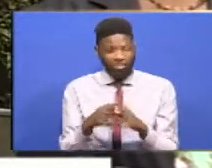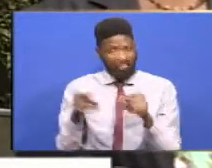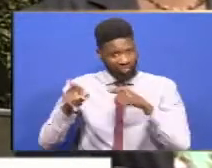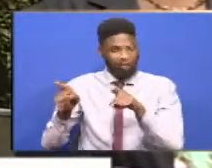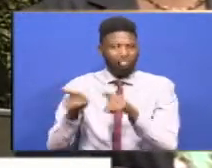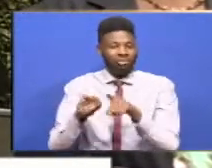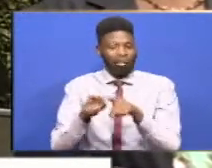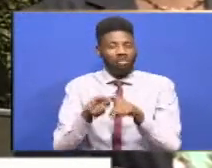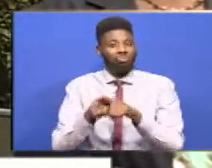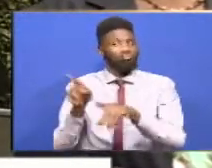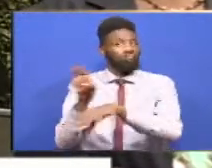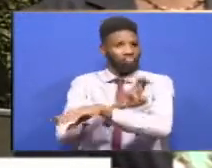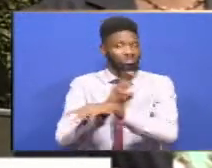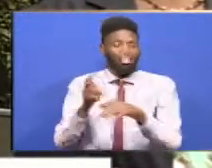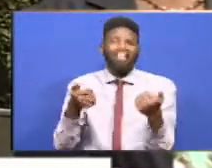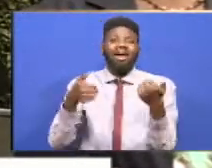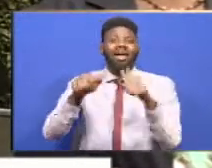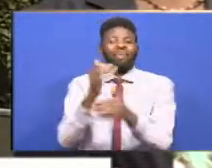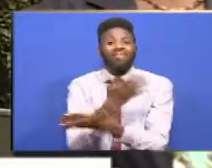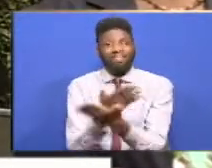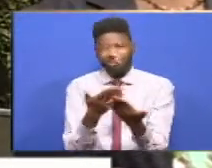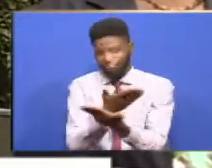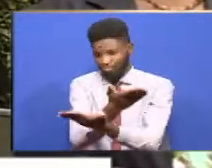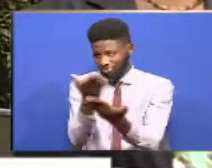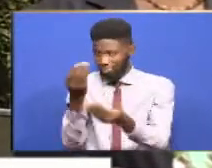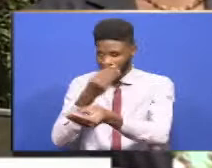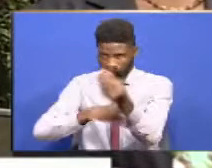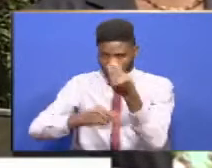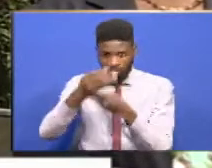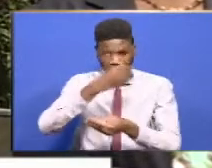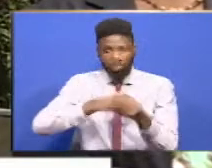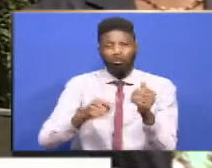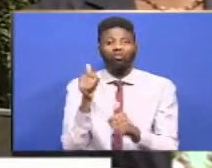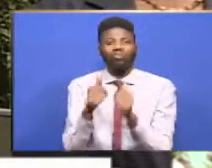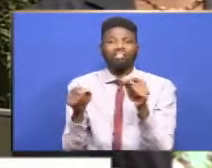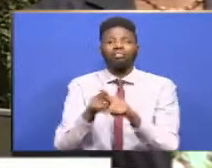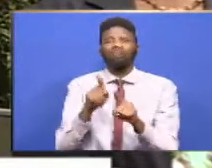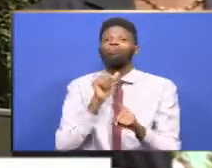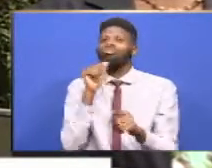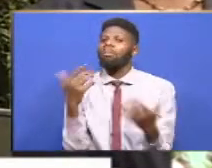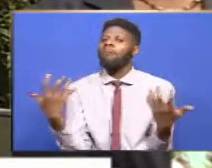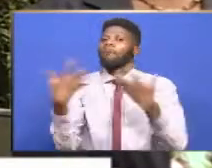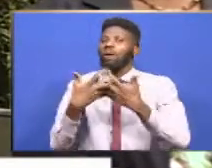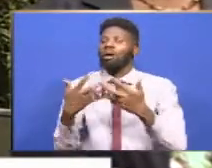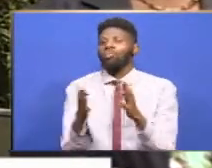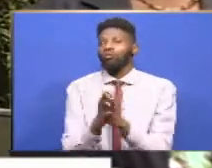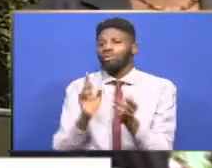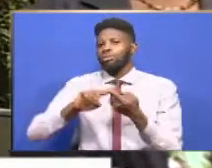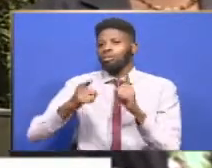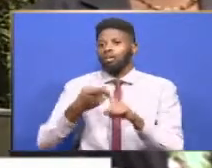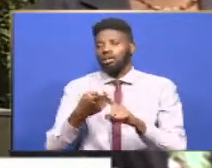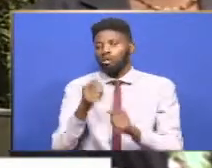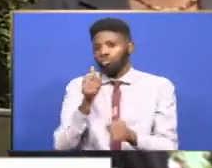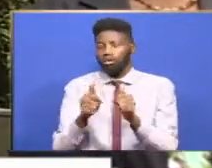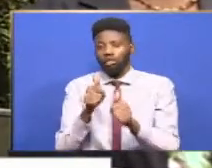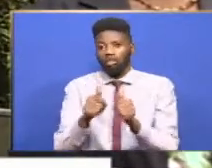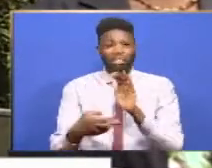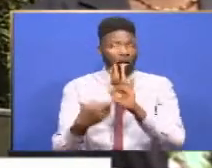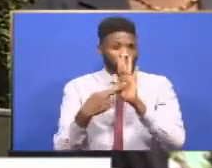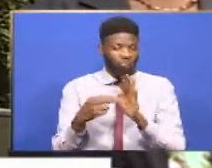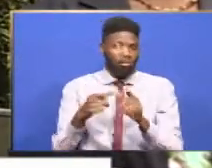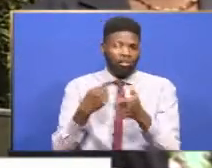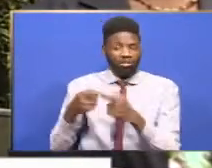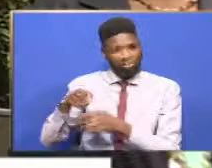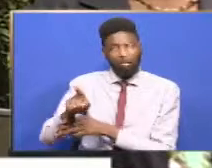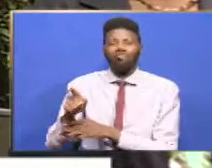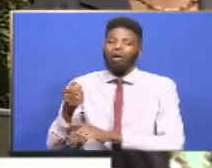for anything in the market that does not meet the required standards, and they'll be able to take appropriate action.